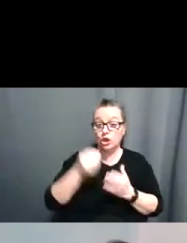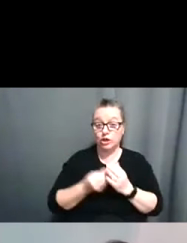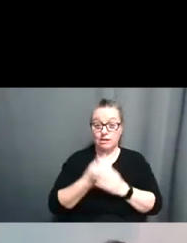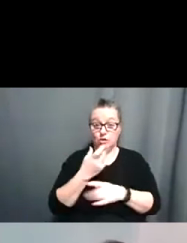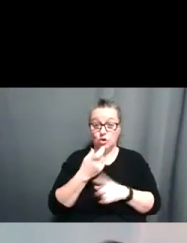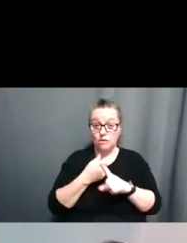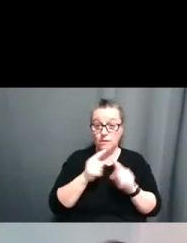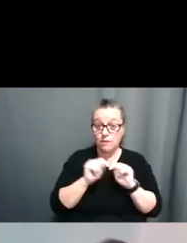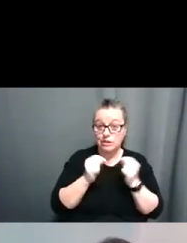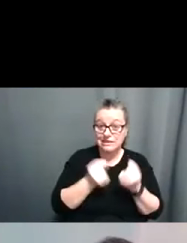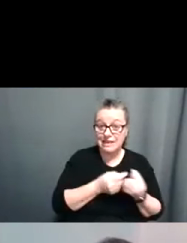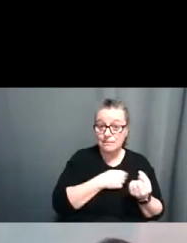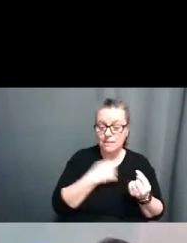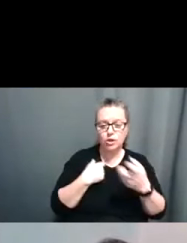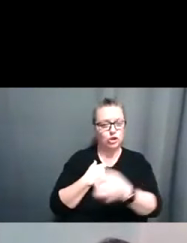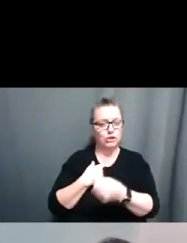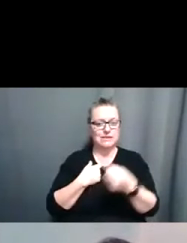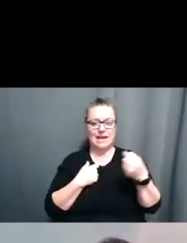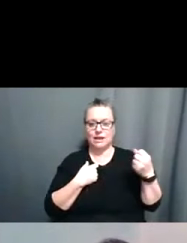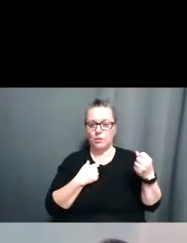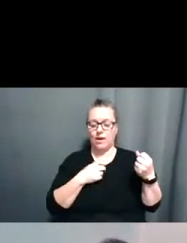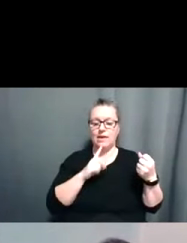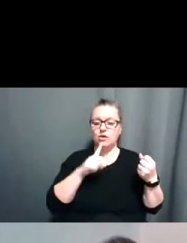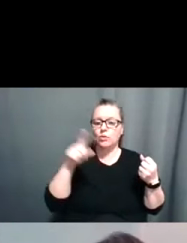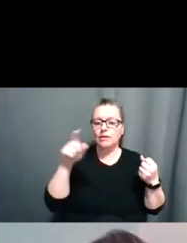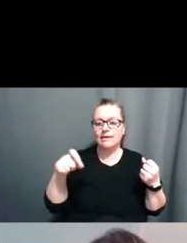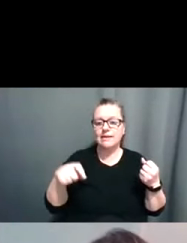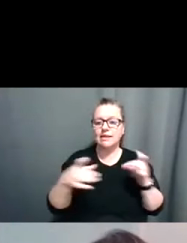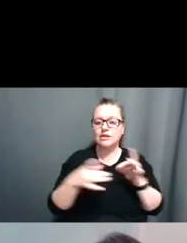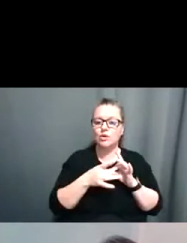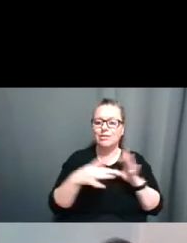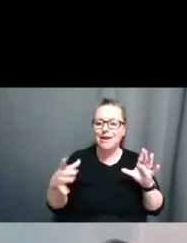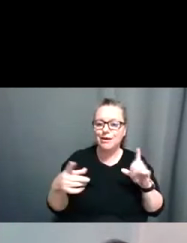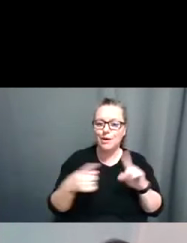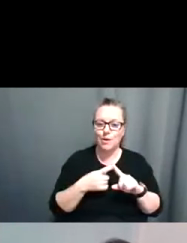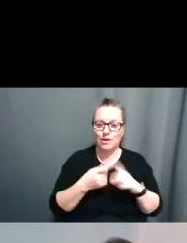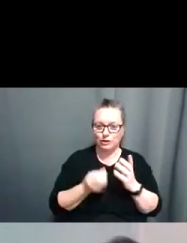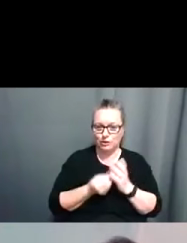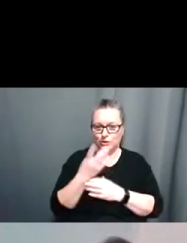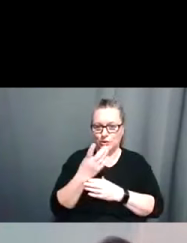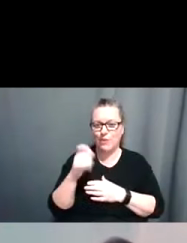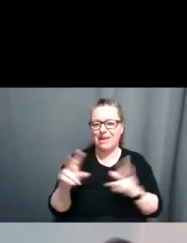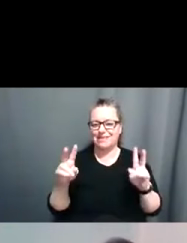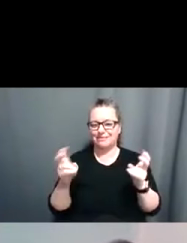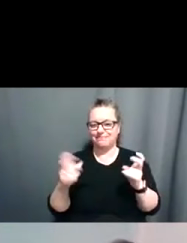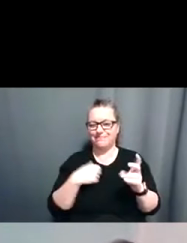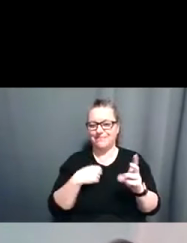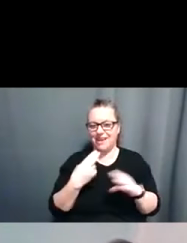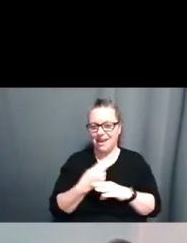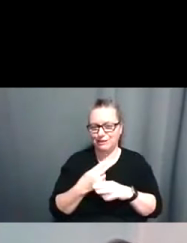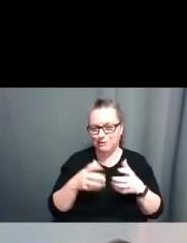team member, you're taking that away from them. And you really need to let go to grow. It's a saying that I use a lot.